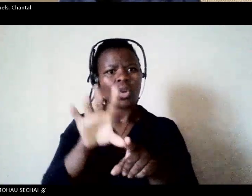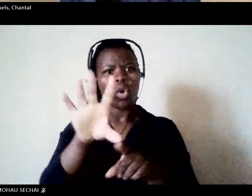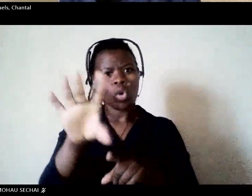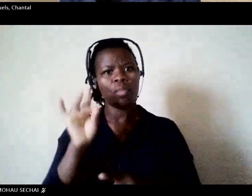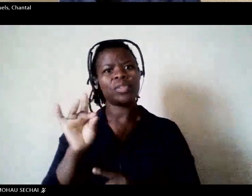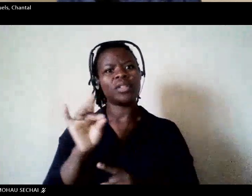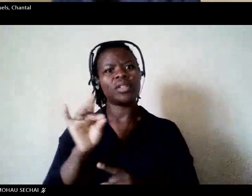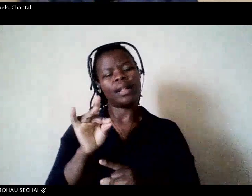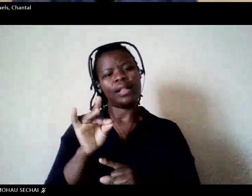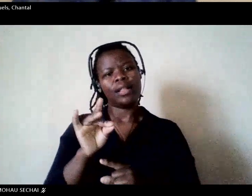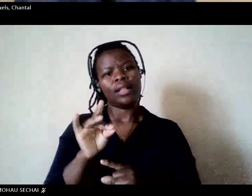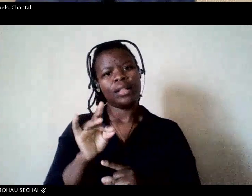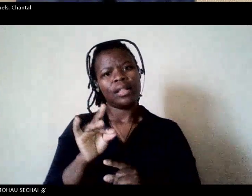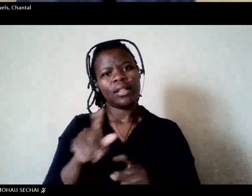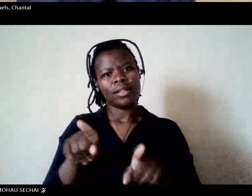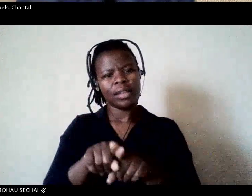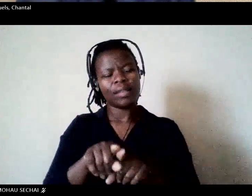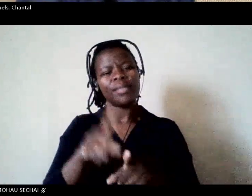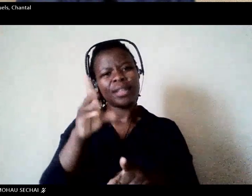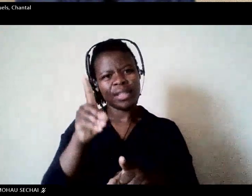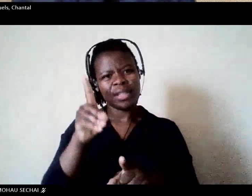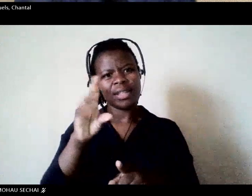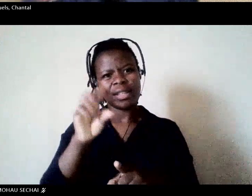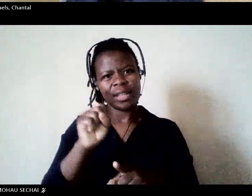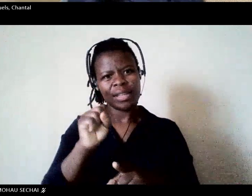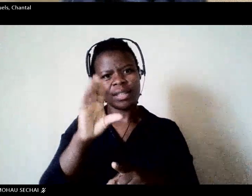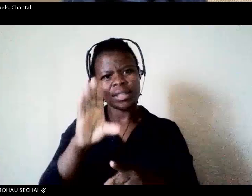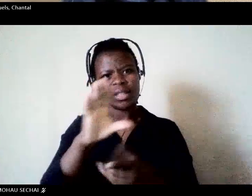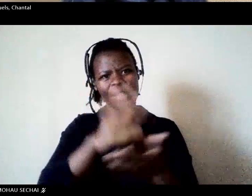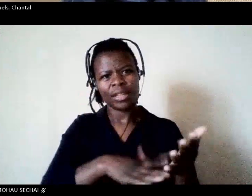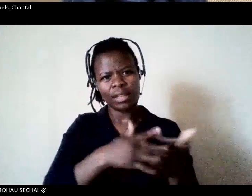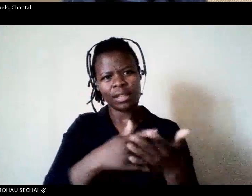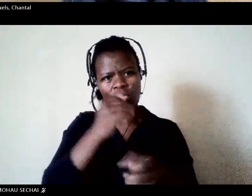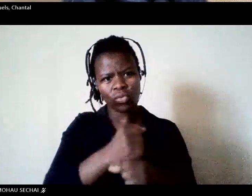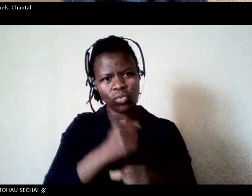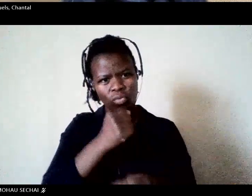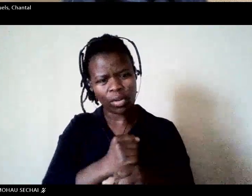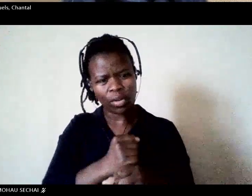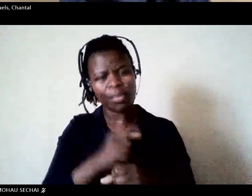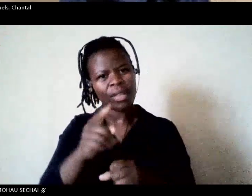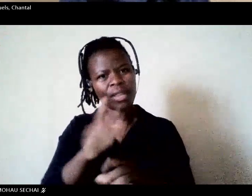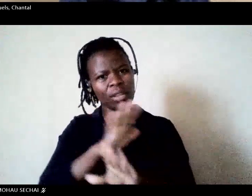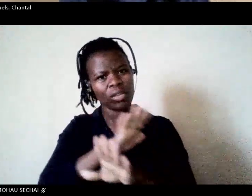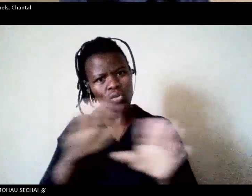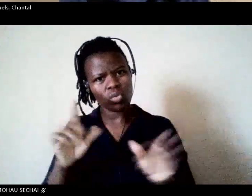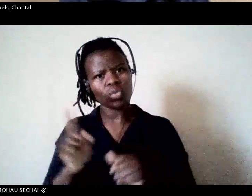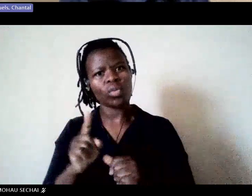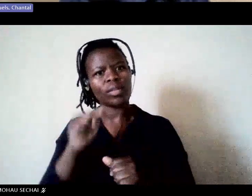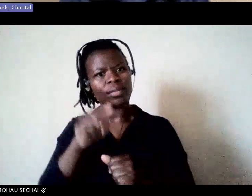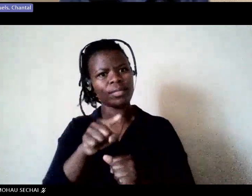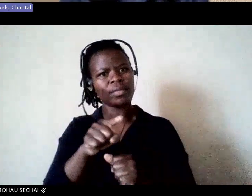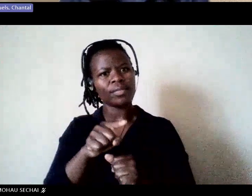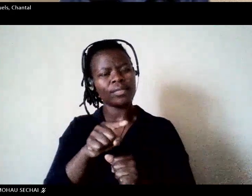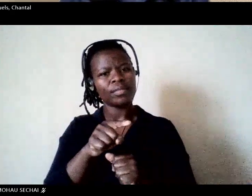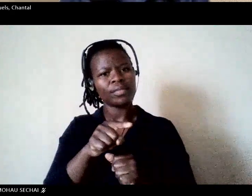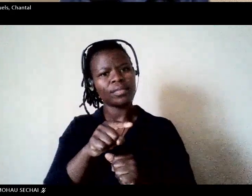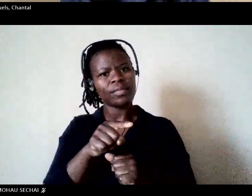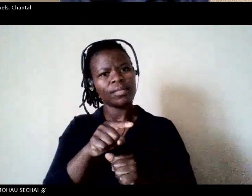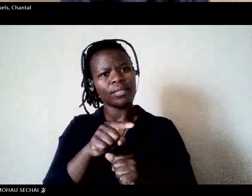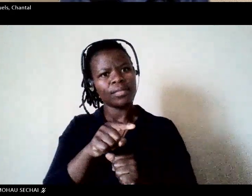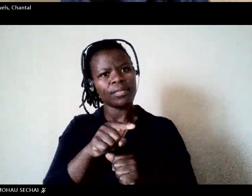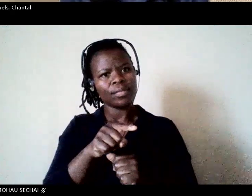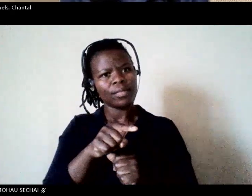framework, this is not a neutral pedagogical decision. It is an ableist practice that actively disables